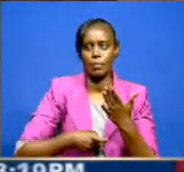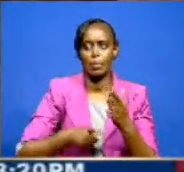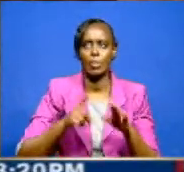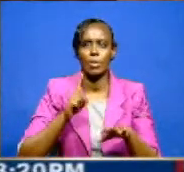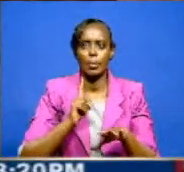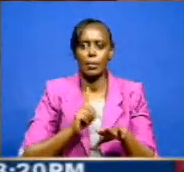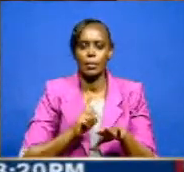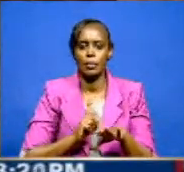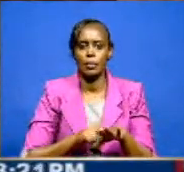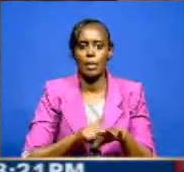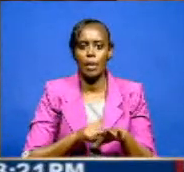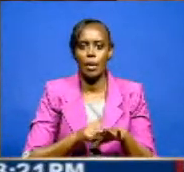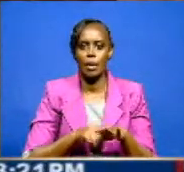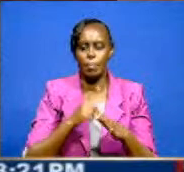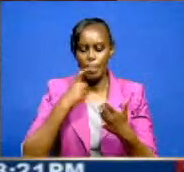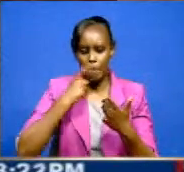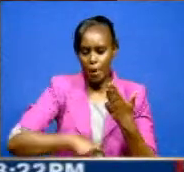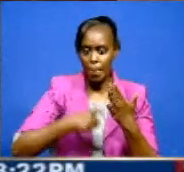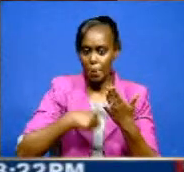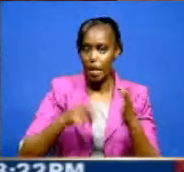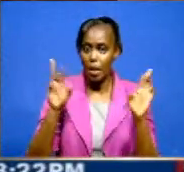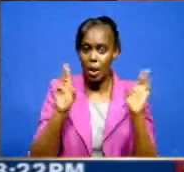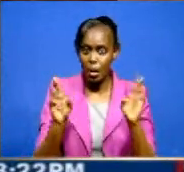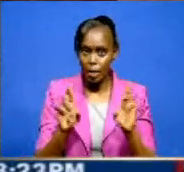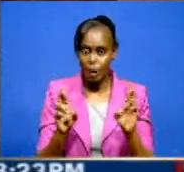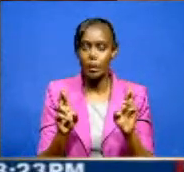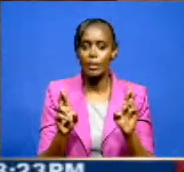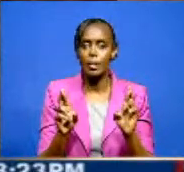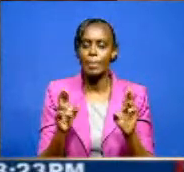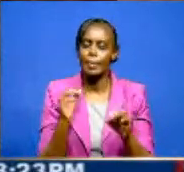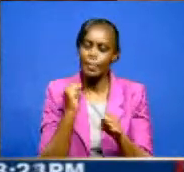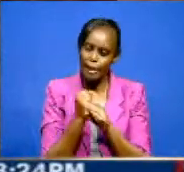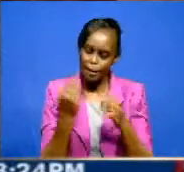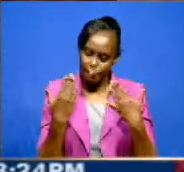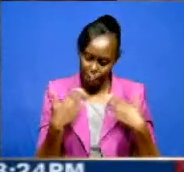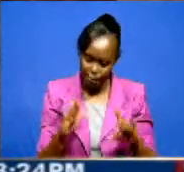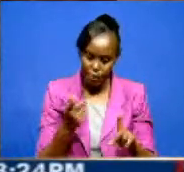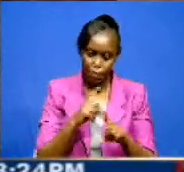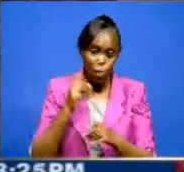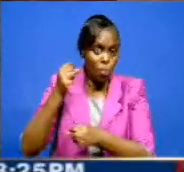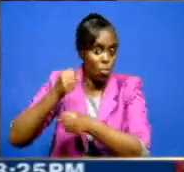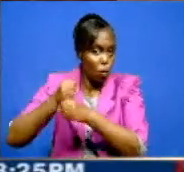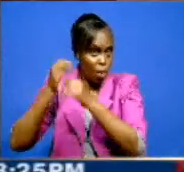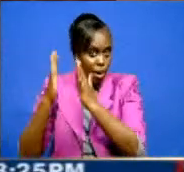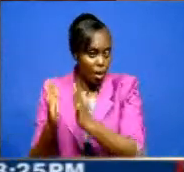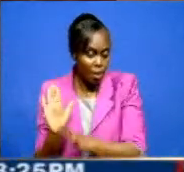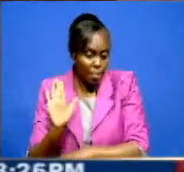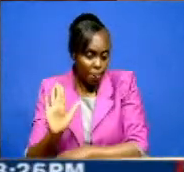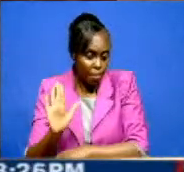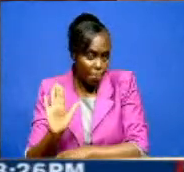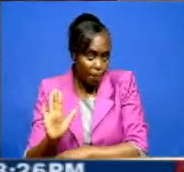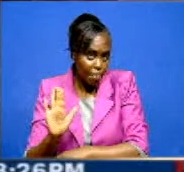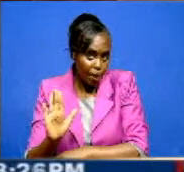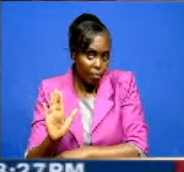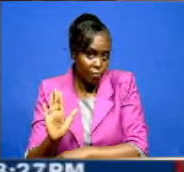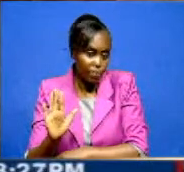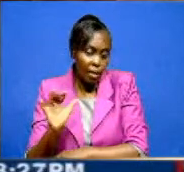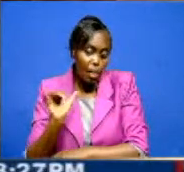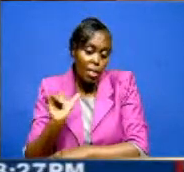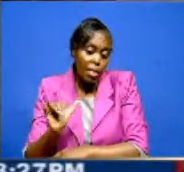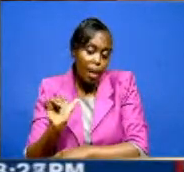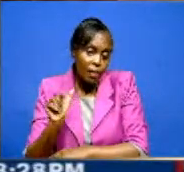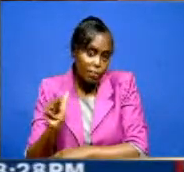when the deductions have already been done from the employees, Mr. Speaker, that